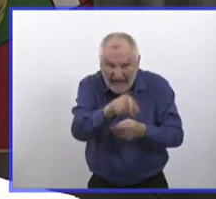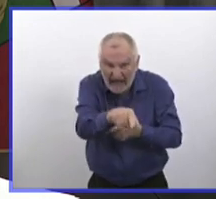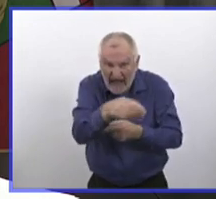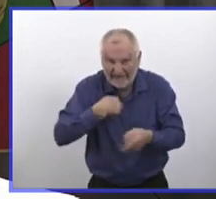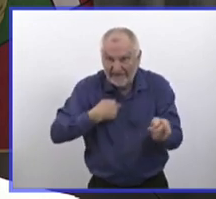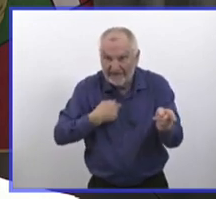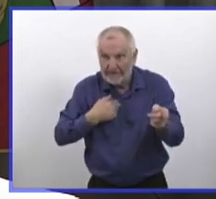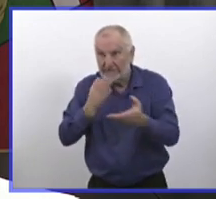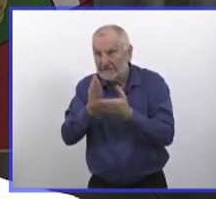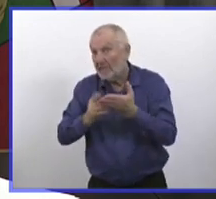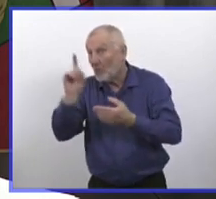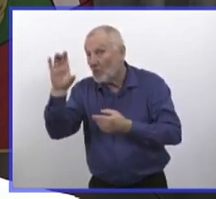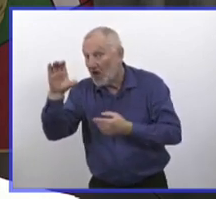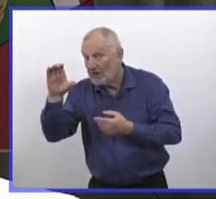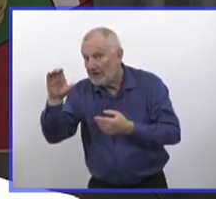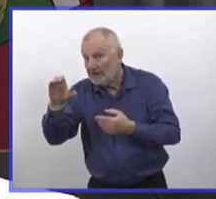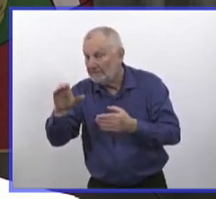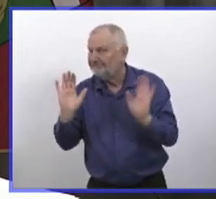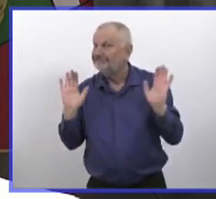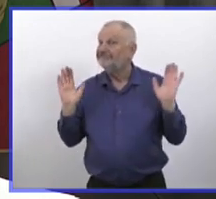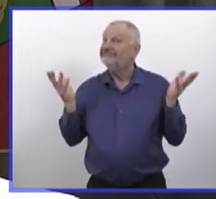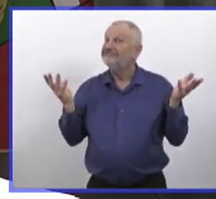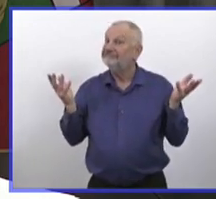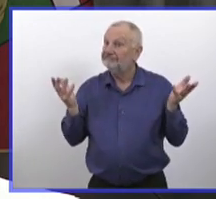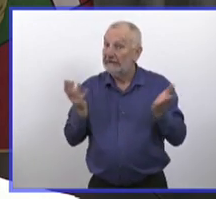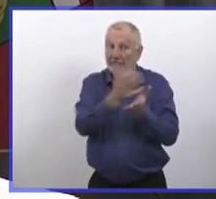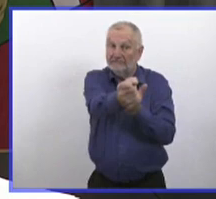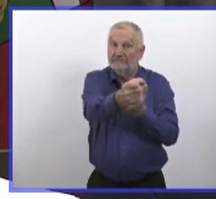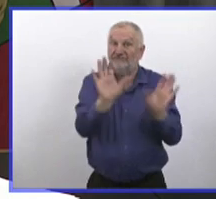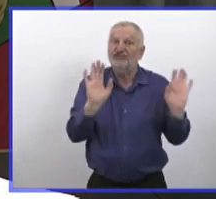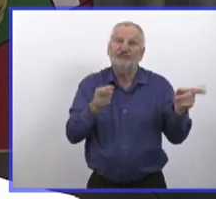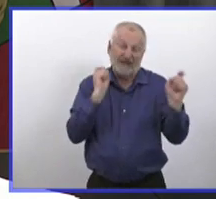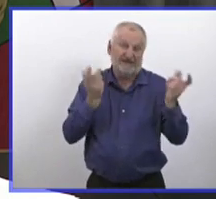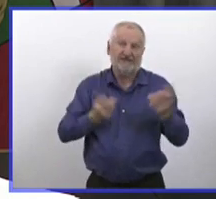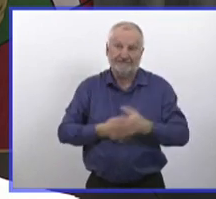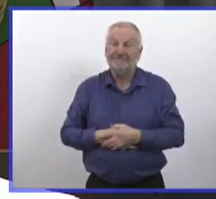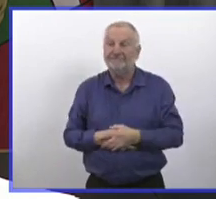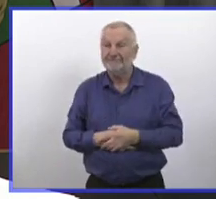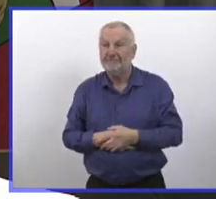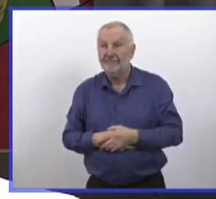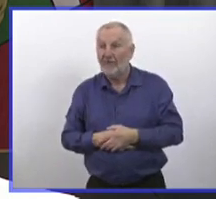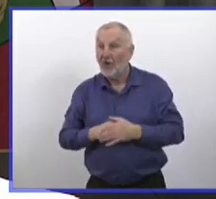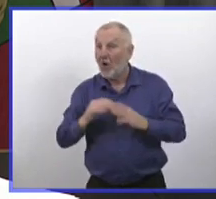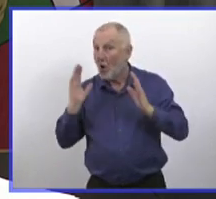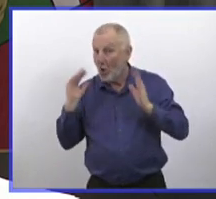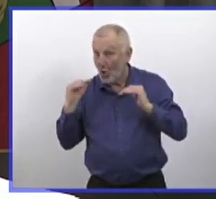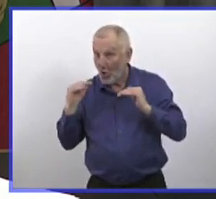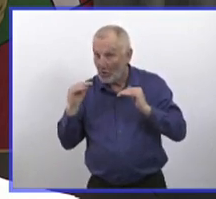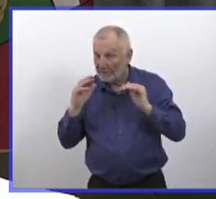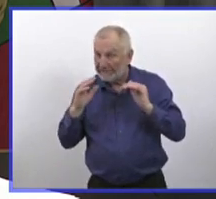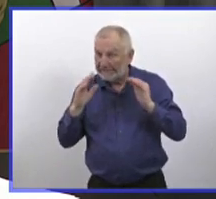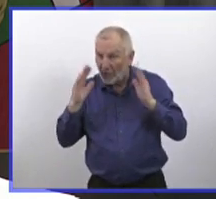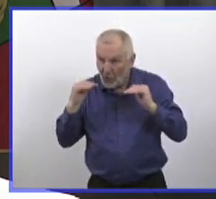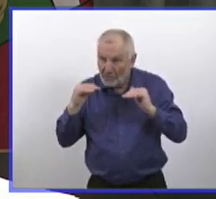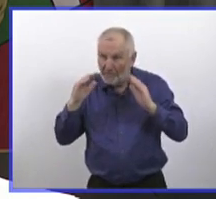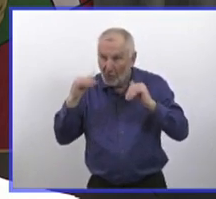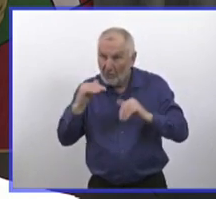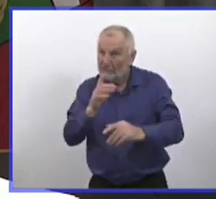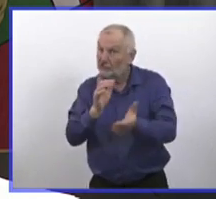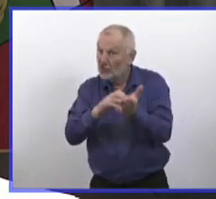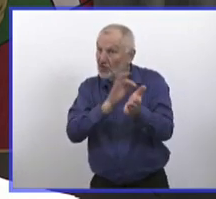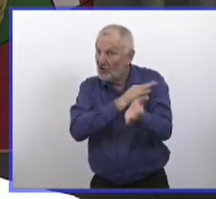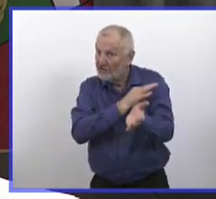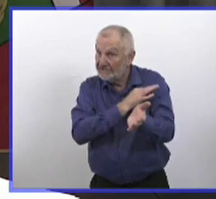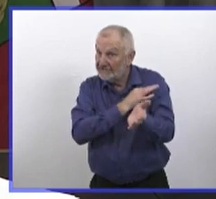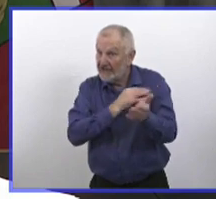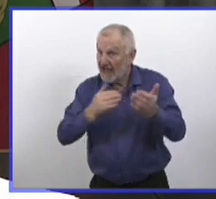we're hoping that in many cases people will be reached by their clinicians if they truly meet